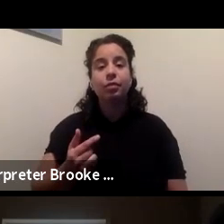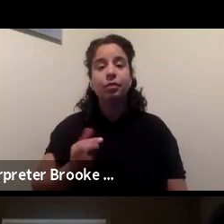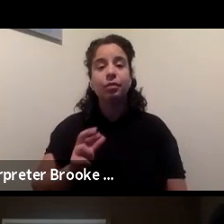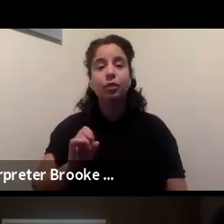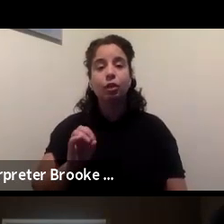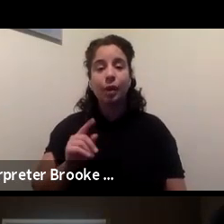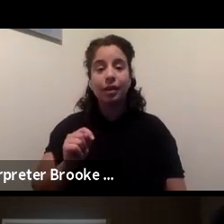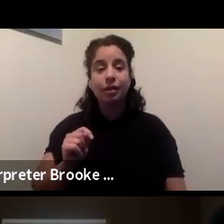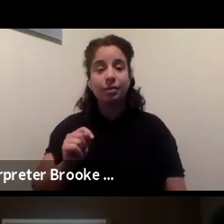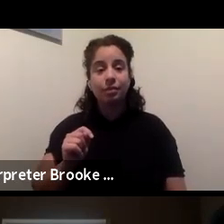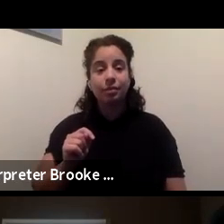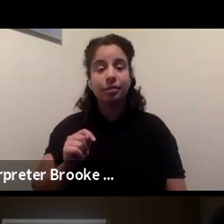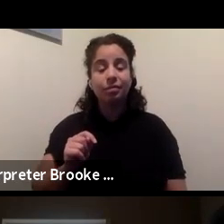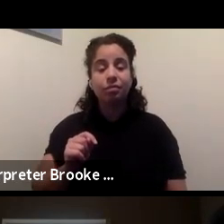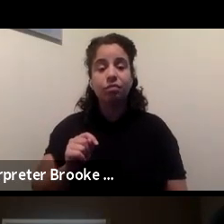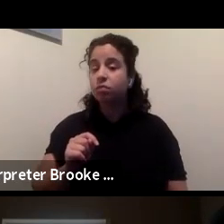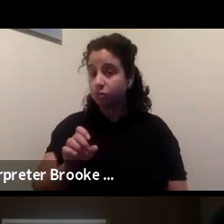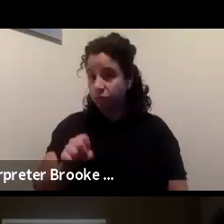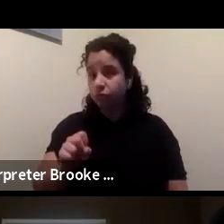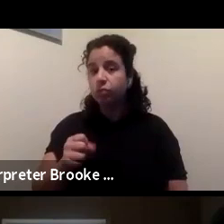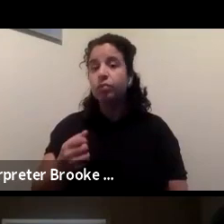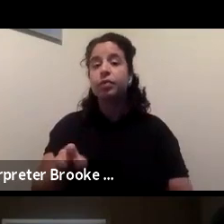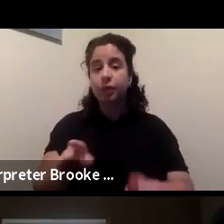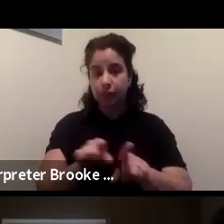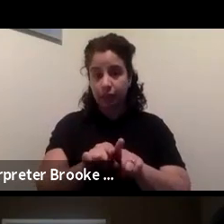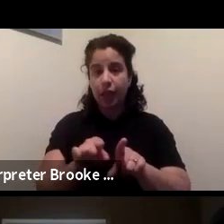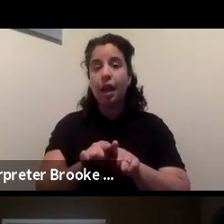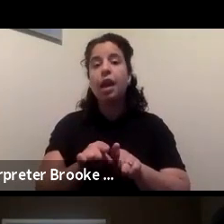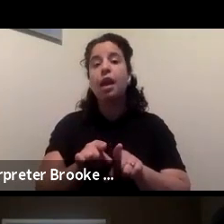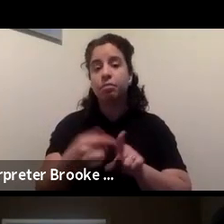Just kind of what Claudia had said a moment ago,